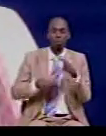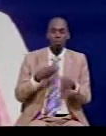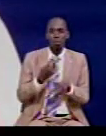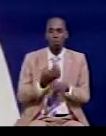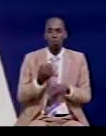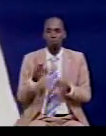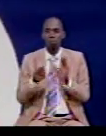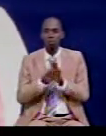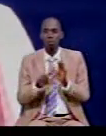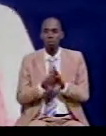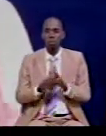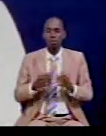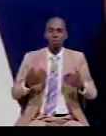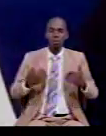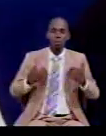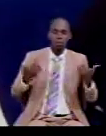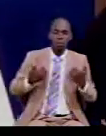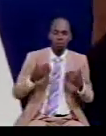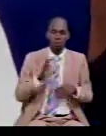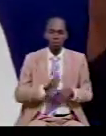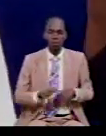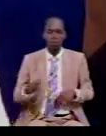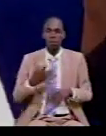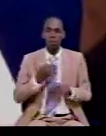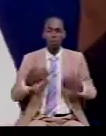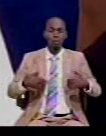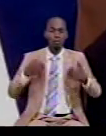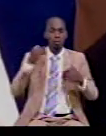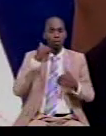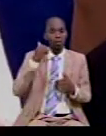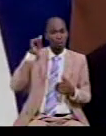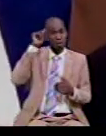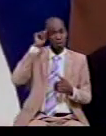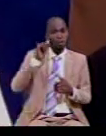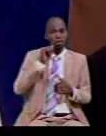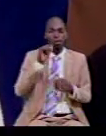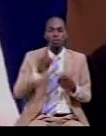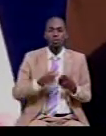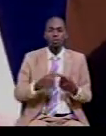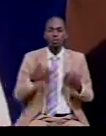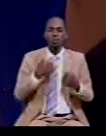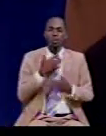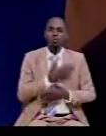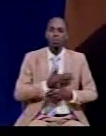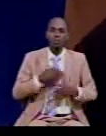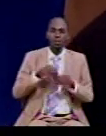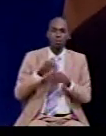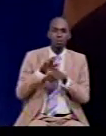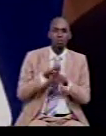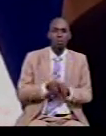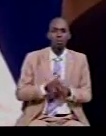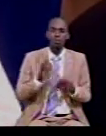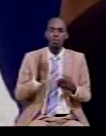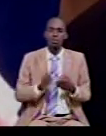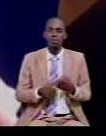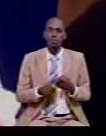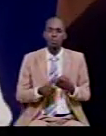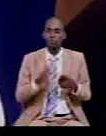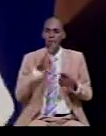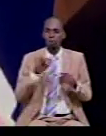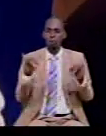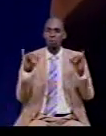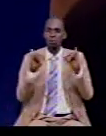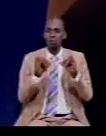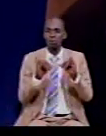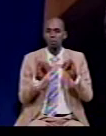find pleasure in pressure, to be measured as treasure, standing to preserve the legacy, to project Christ to the world in